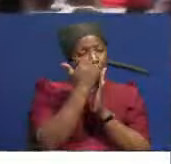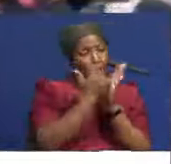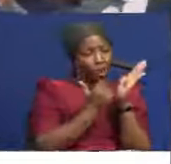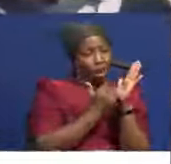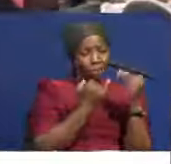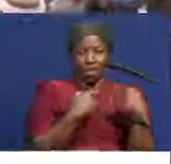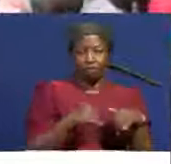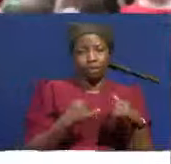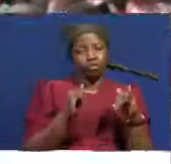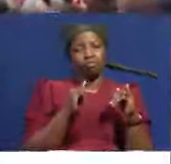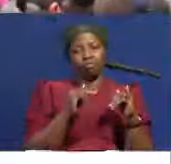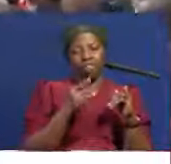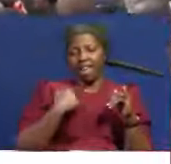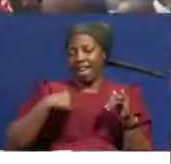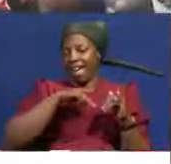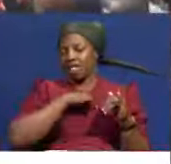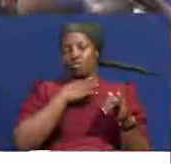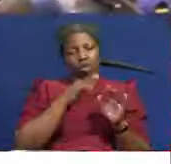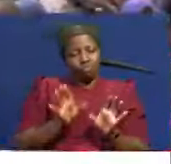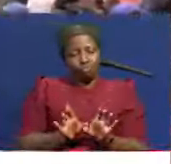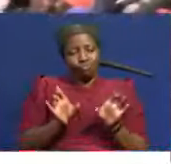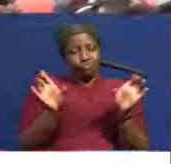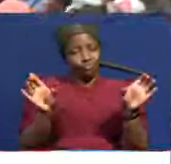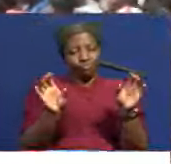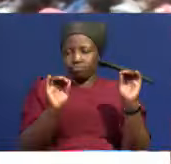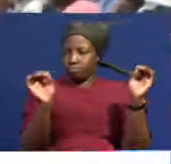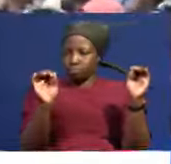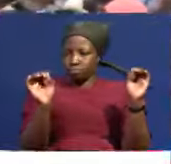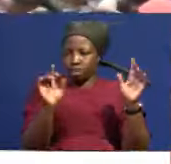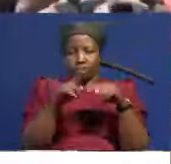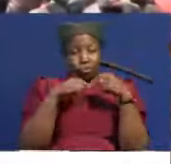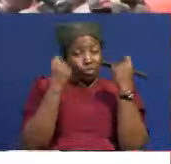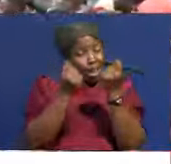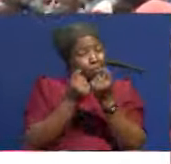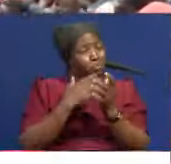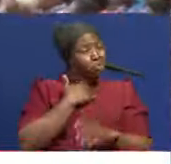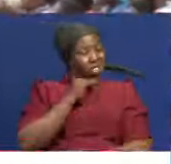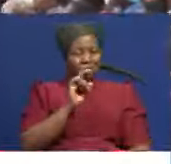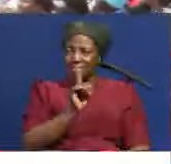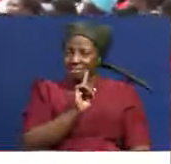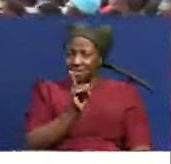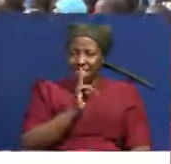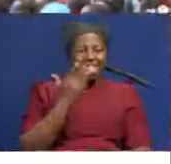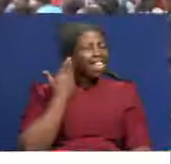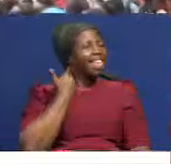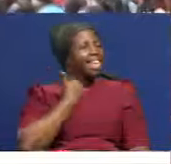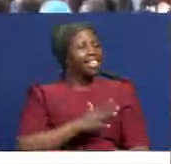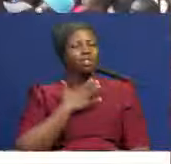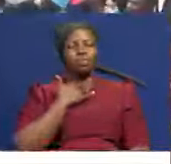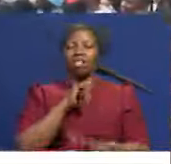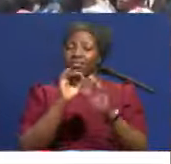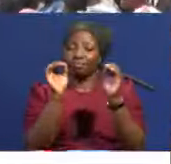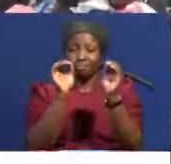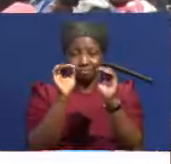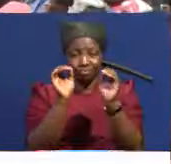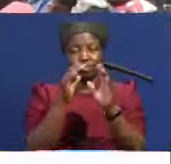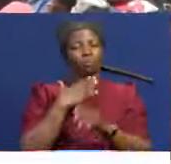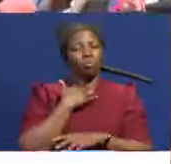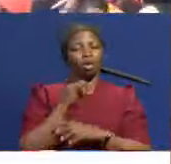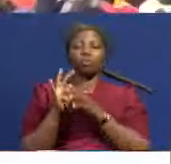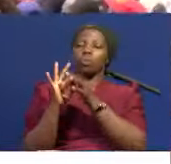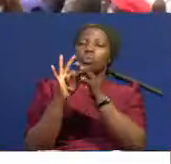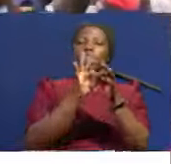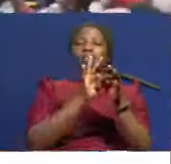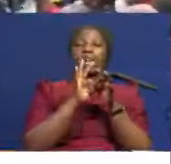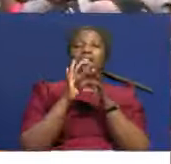migawanyiko, hatutaki ukabila, hatutaki chuki. Tunataka tuungane,